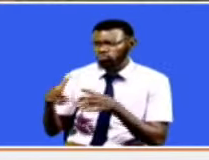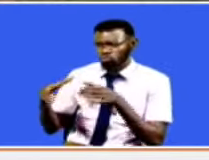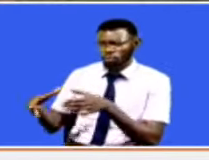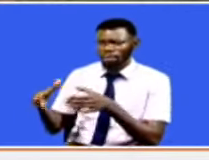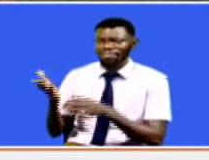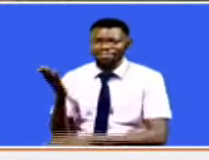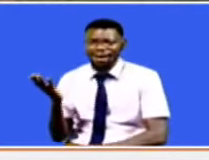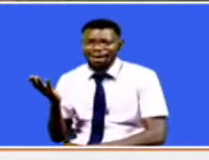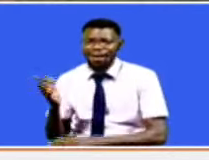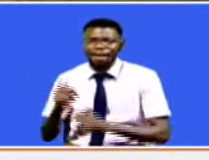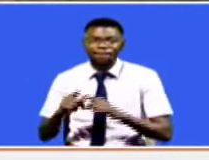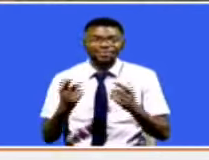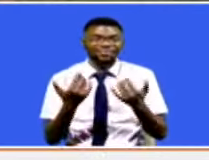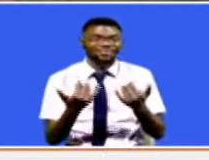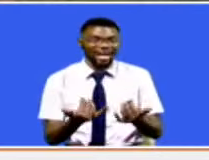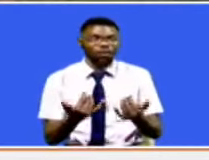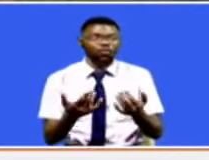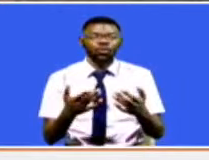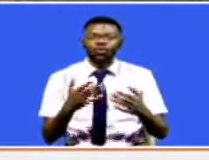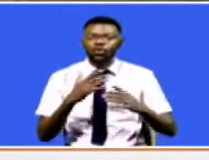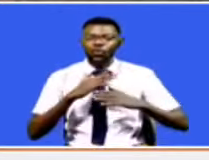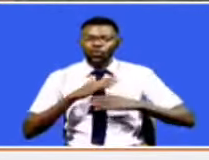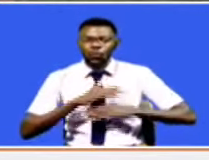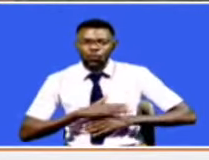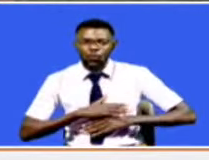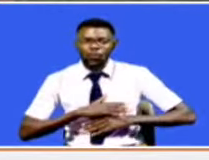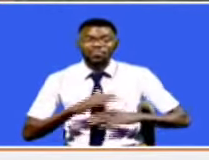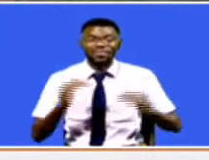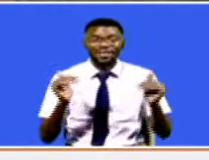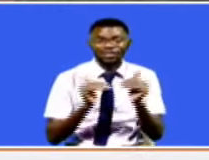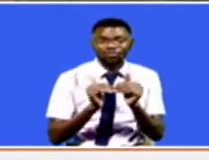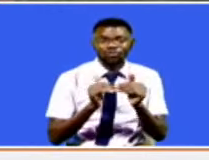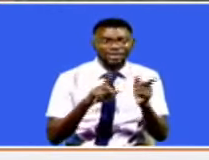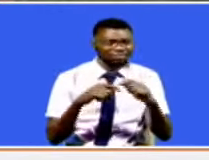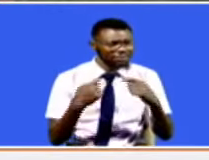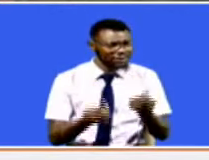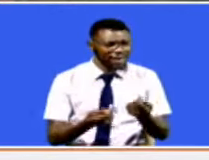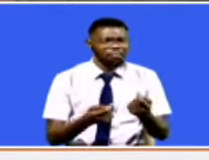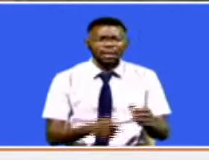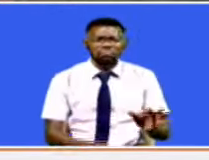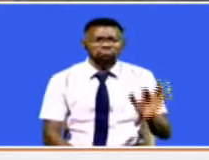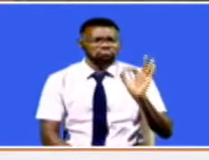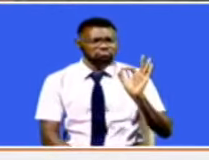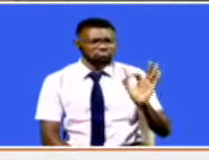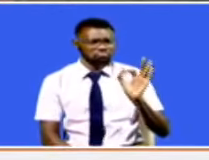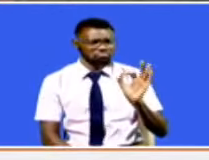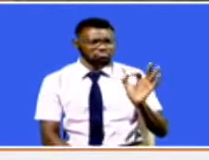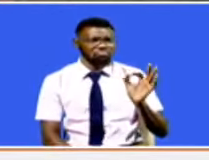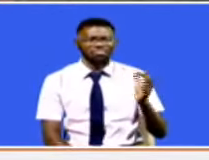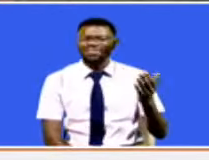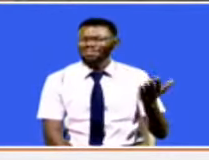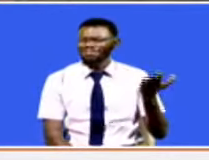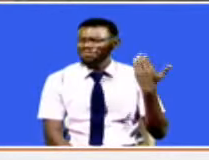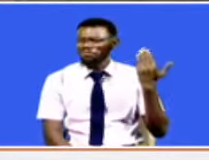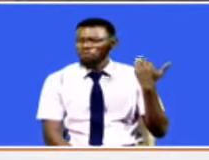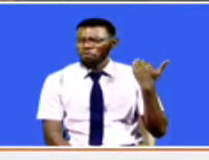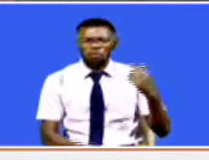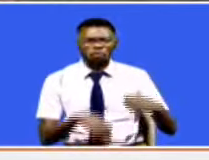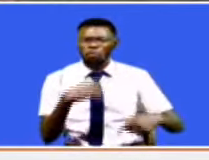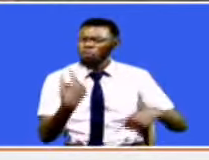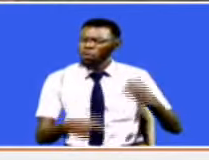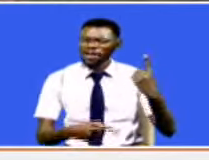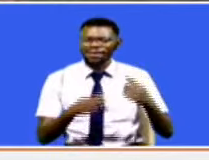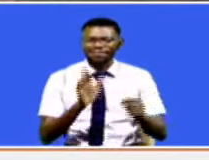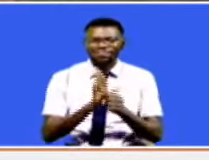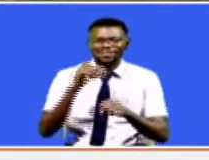When it came to the knockout, we were somehow relaxed. Equity is a very, very good team. Remember, they have won this several times. So